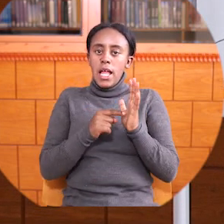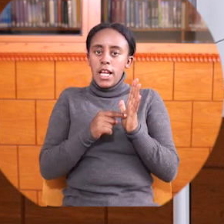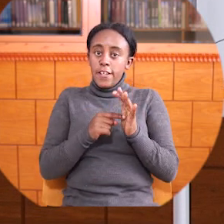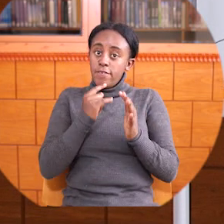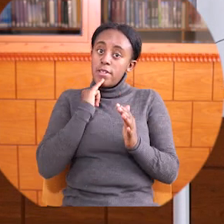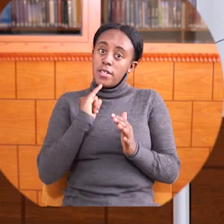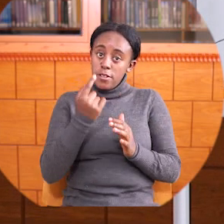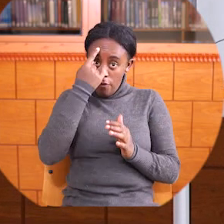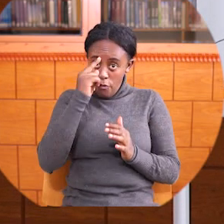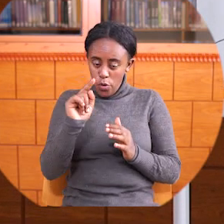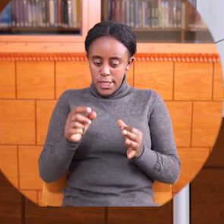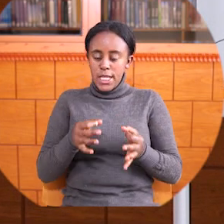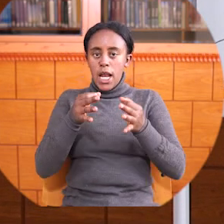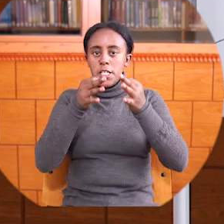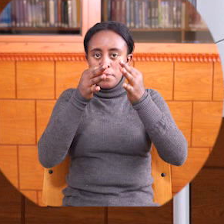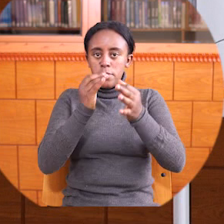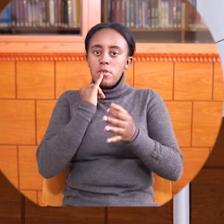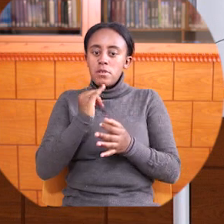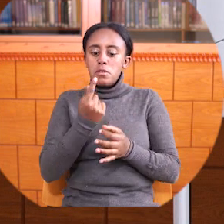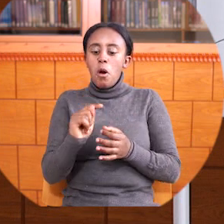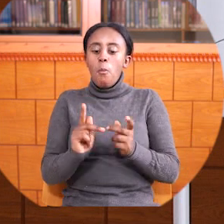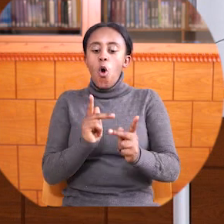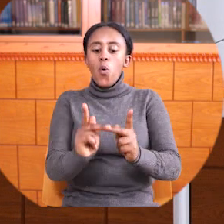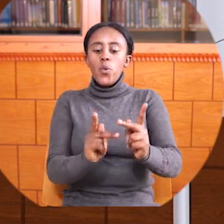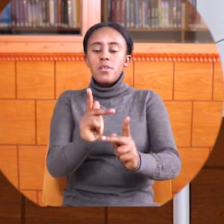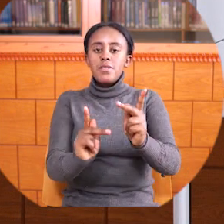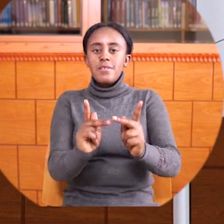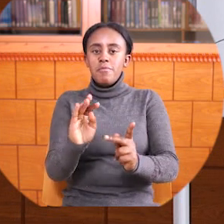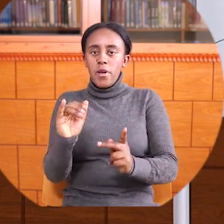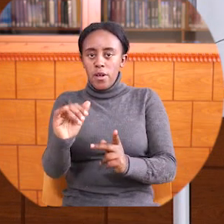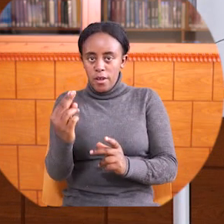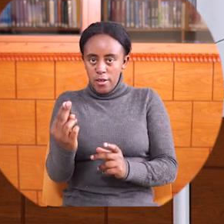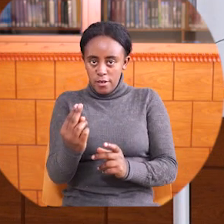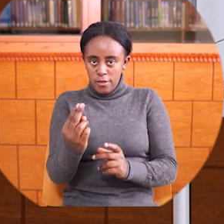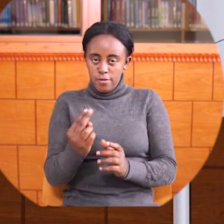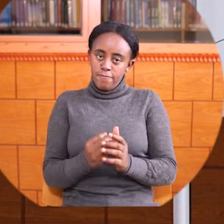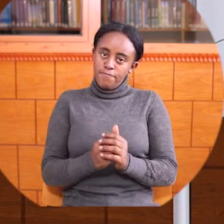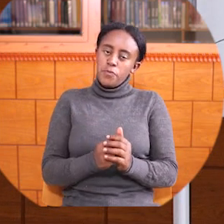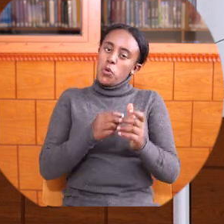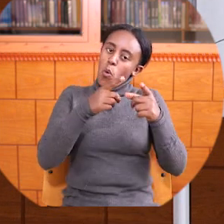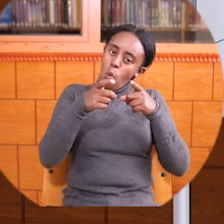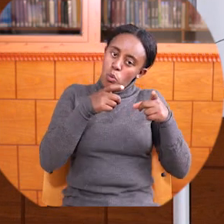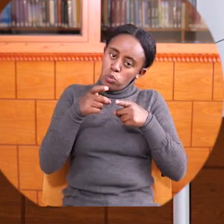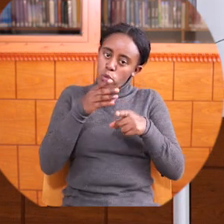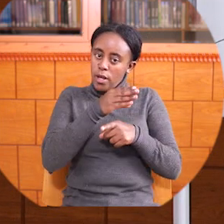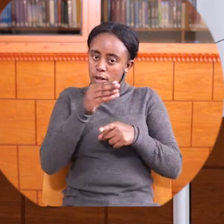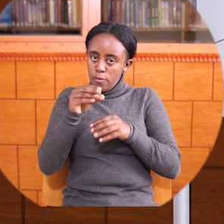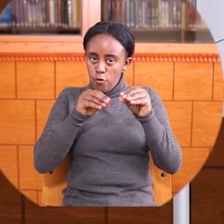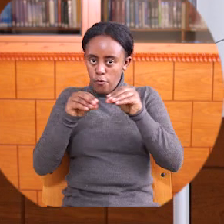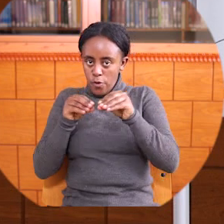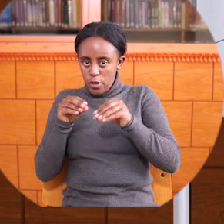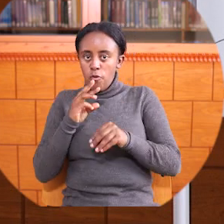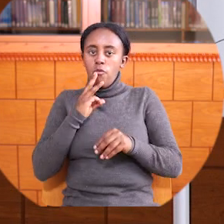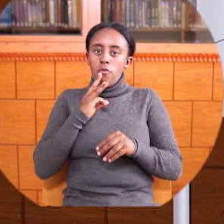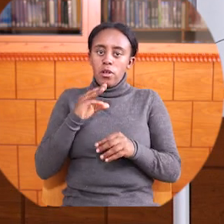for transpiration. Transpiration is the process by which plants controlling the movement of